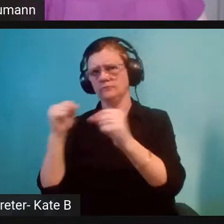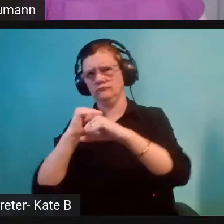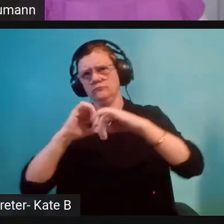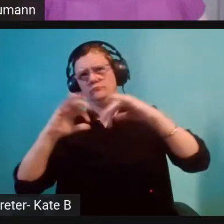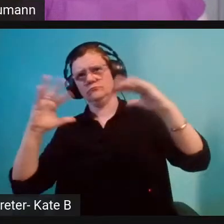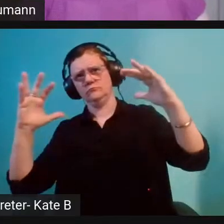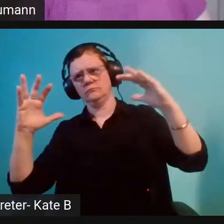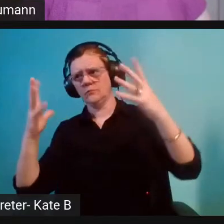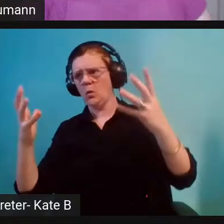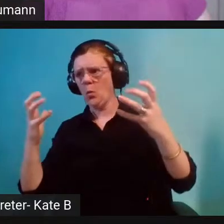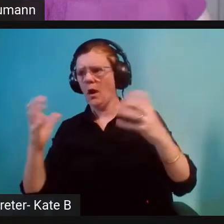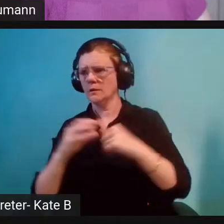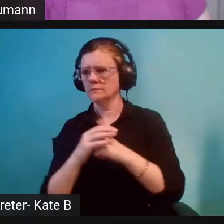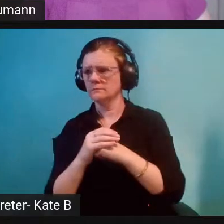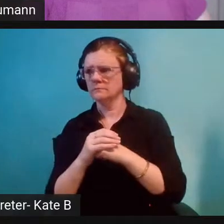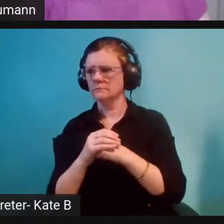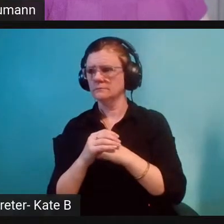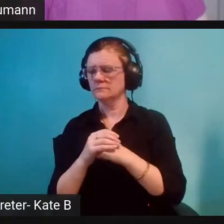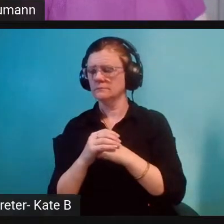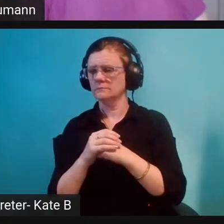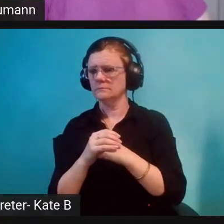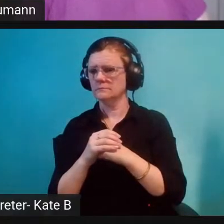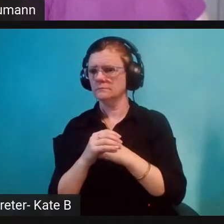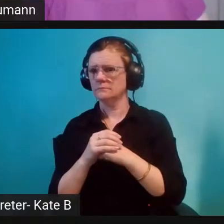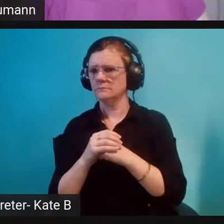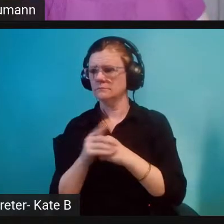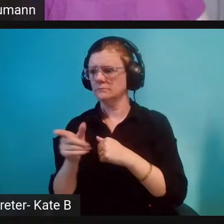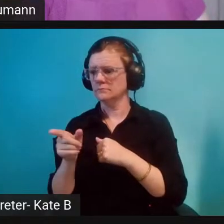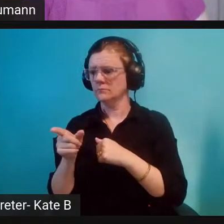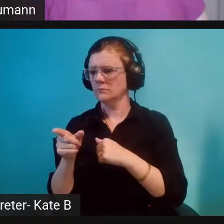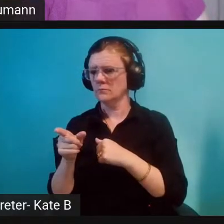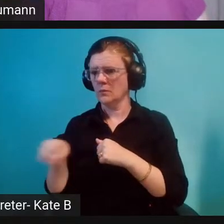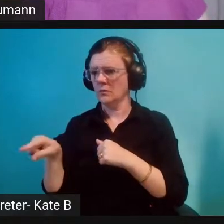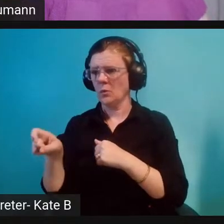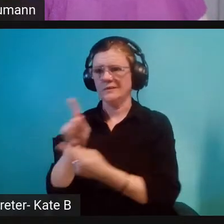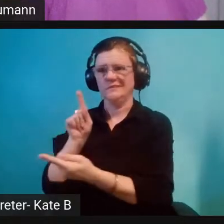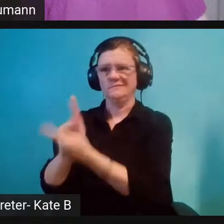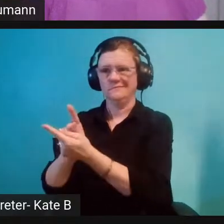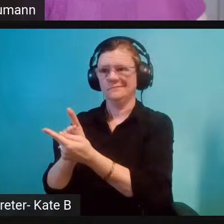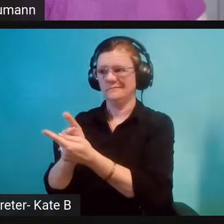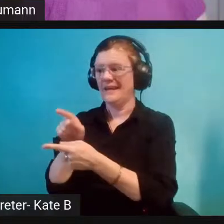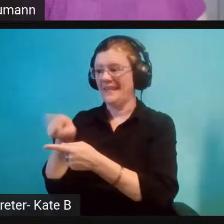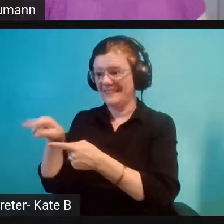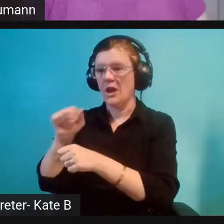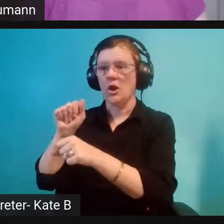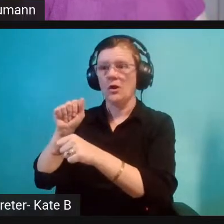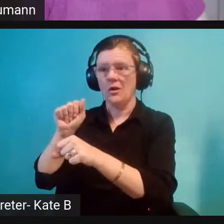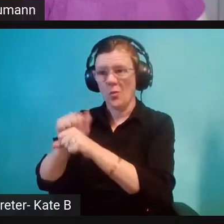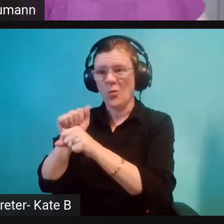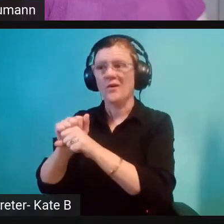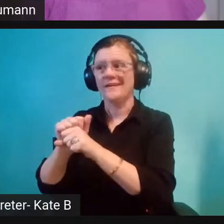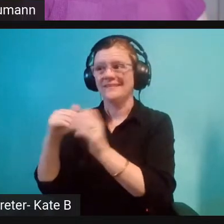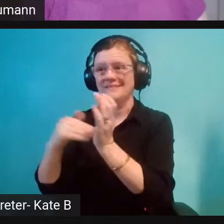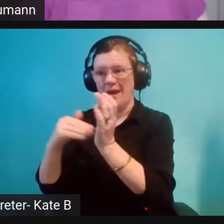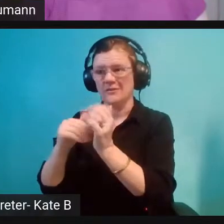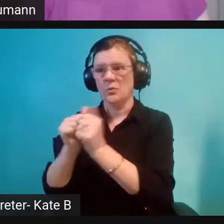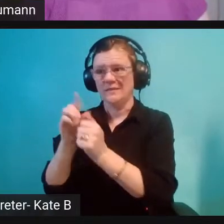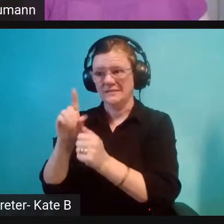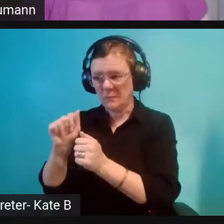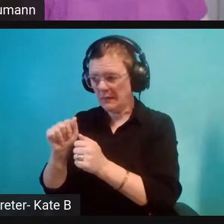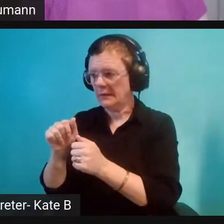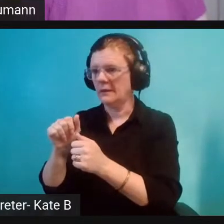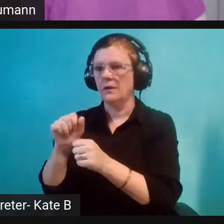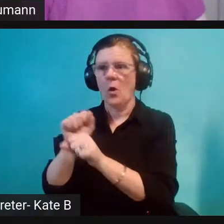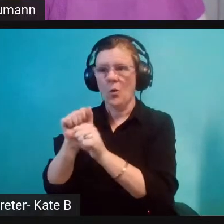what they want are probably the first people that we need to go and talk to find out what they feel is wrong with the